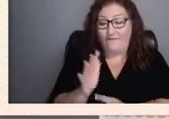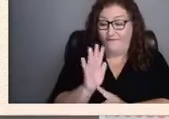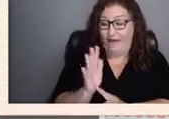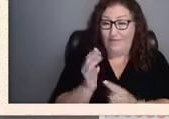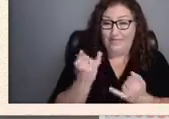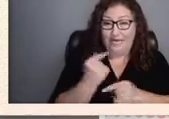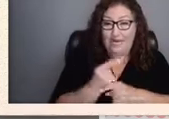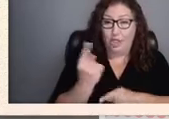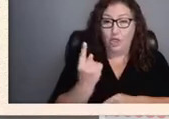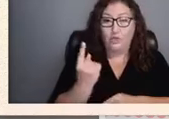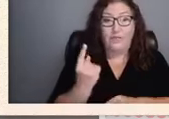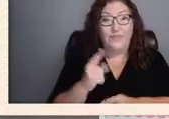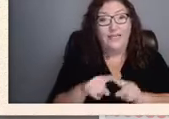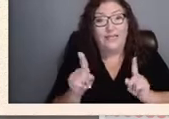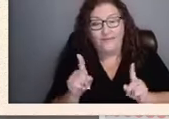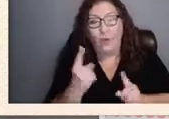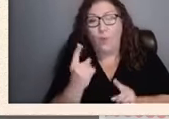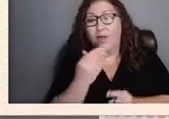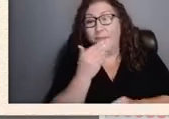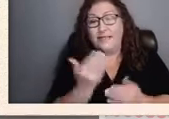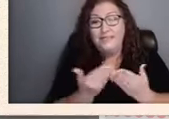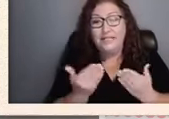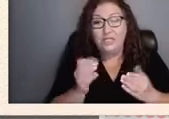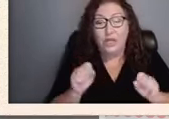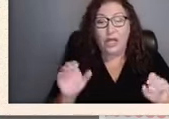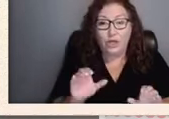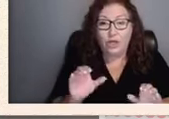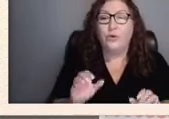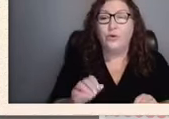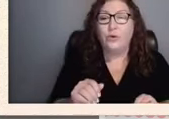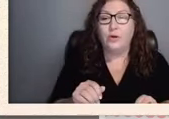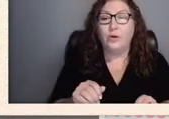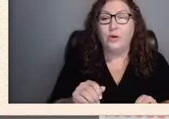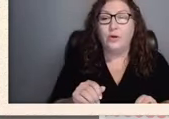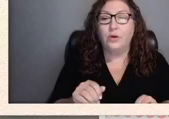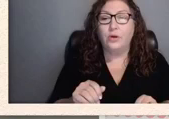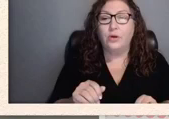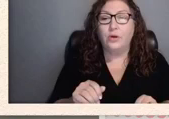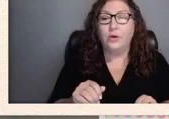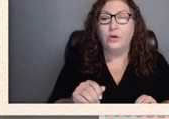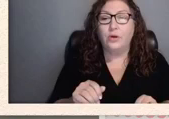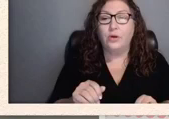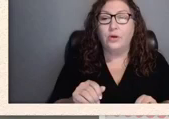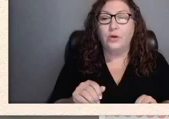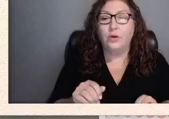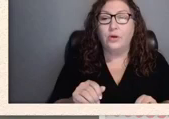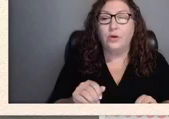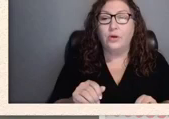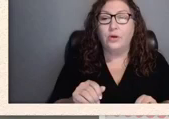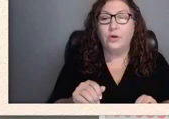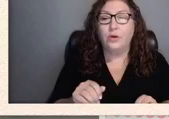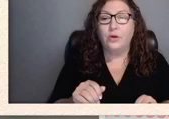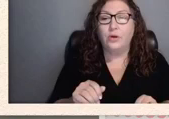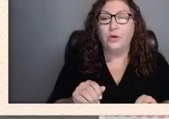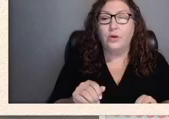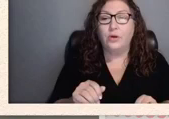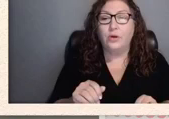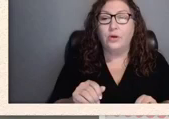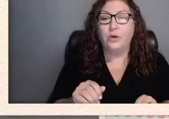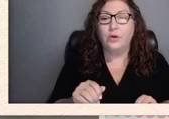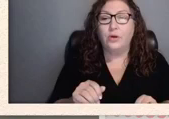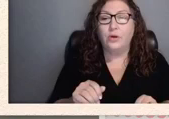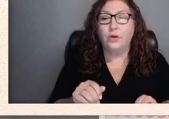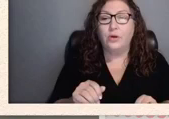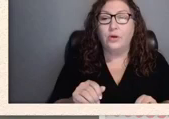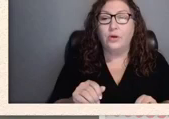one of the best things that you can do is do what we call special time. And this is really just about connecting with your child. And you may be like, I spend lots of